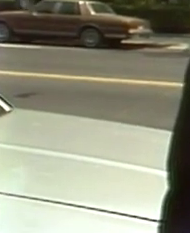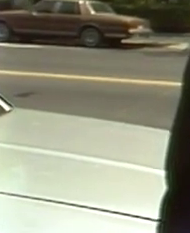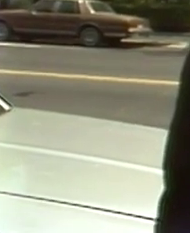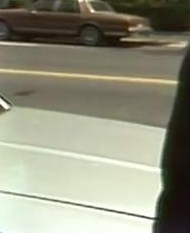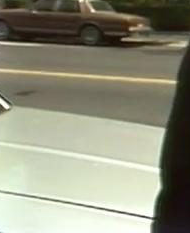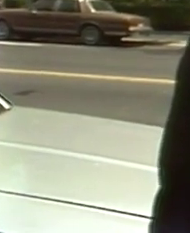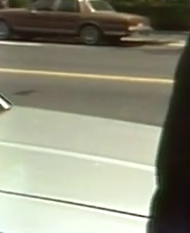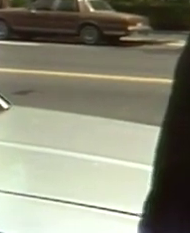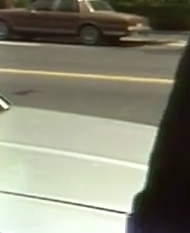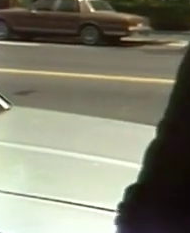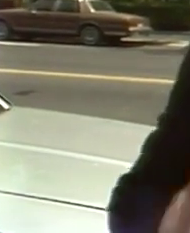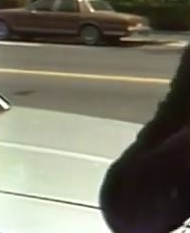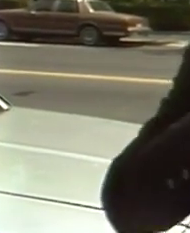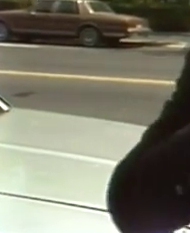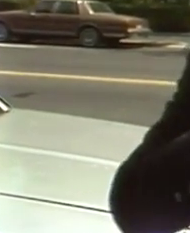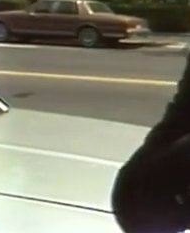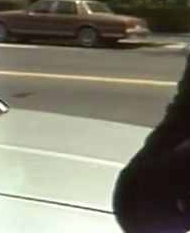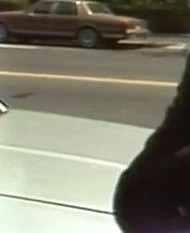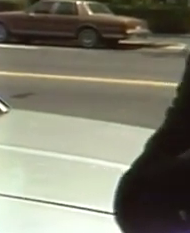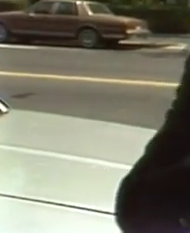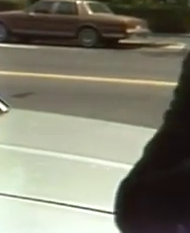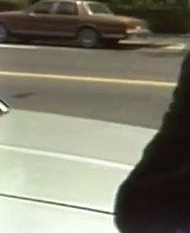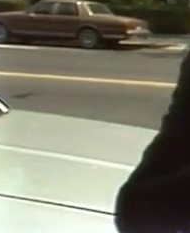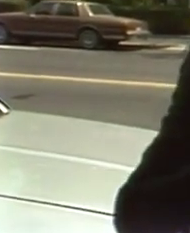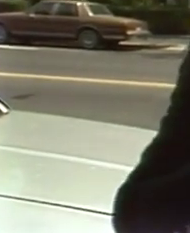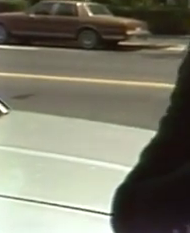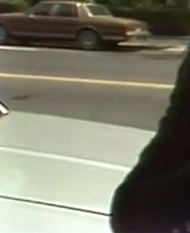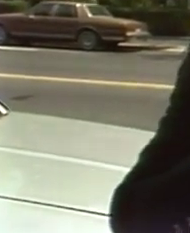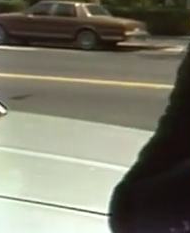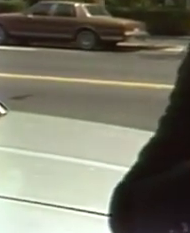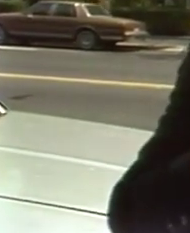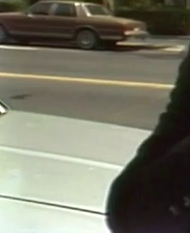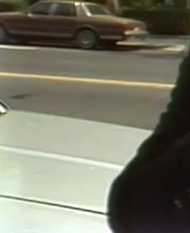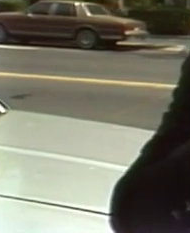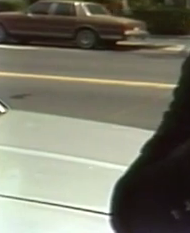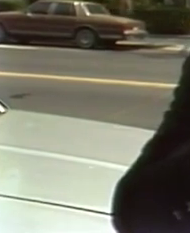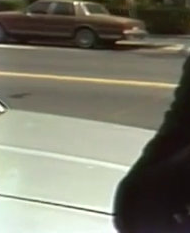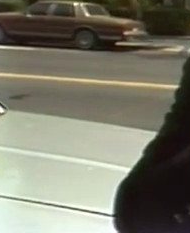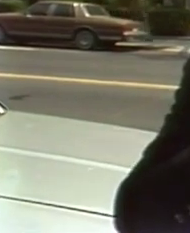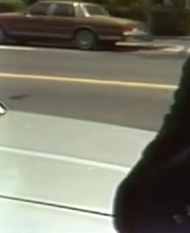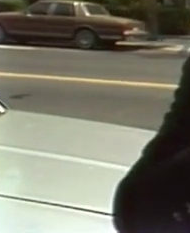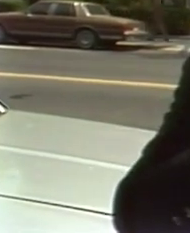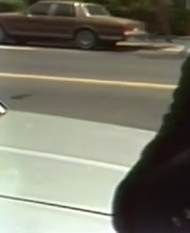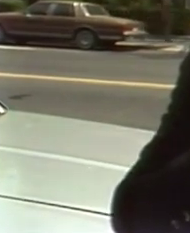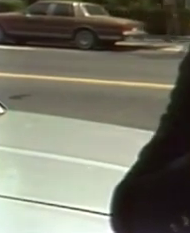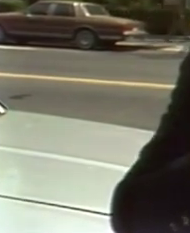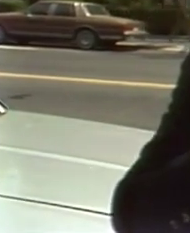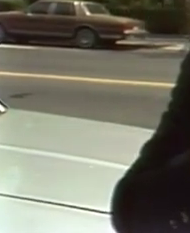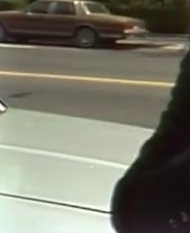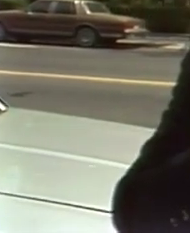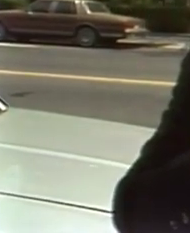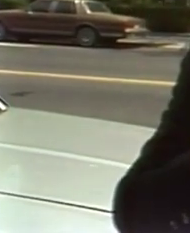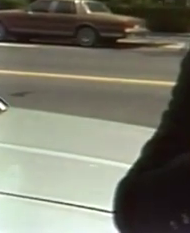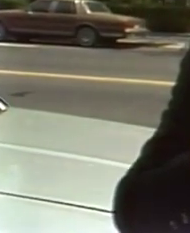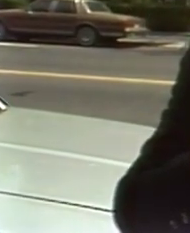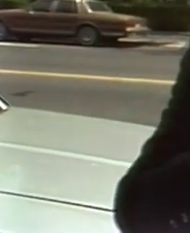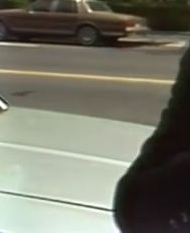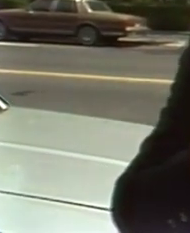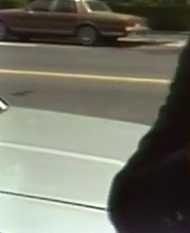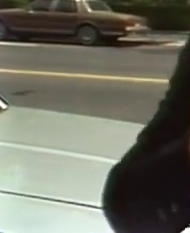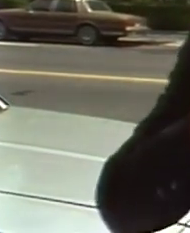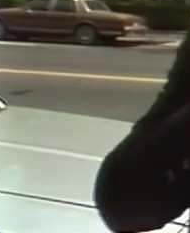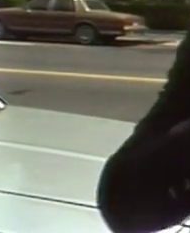out? We're looking for 1 million persons who will stand in the gap and pray with us because we believe 2 Chronicles